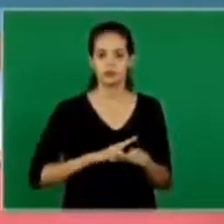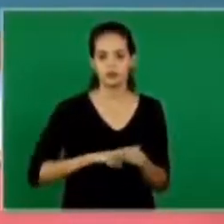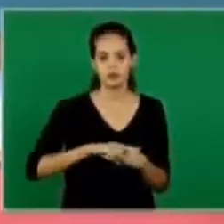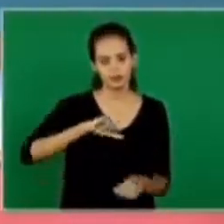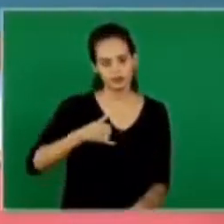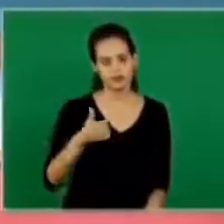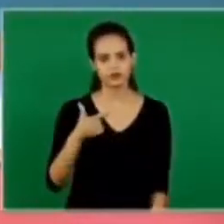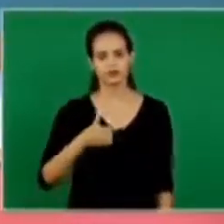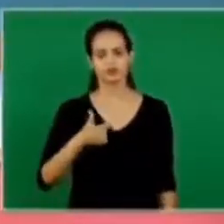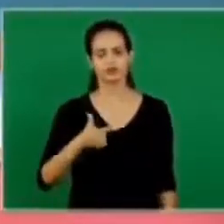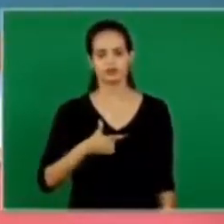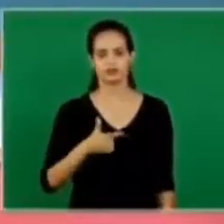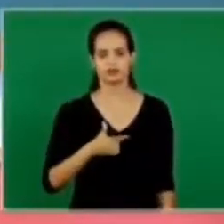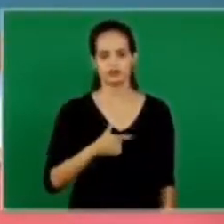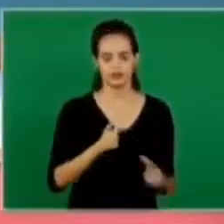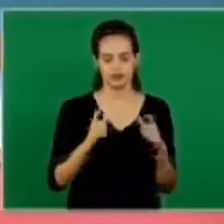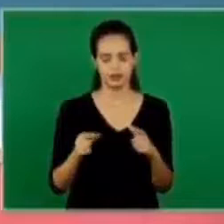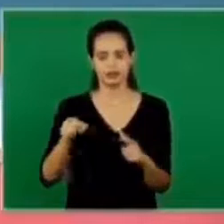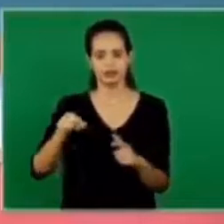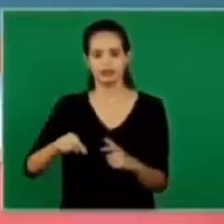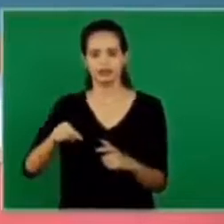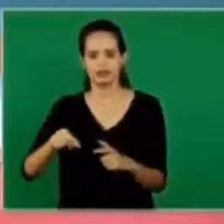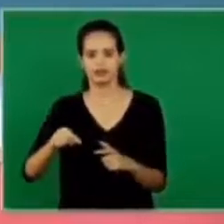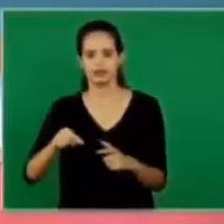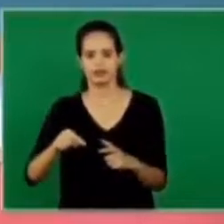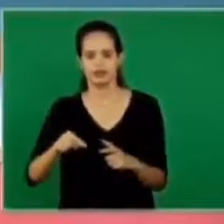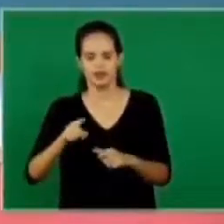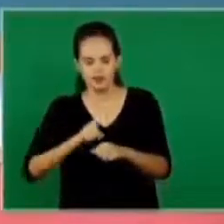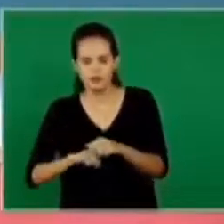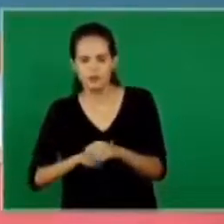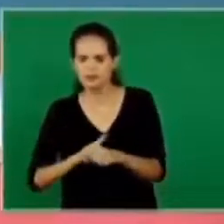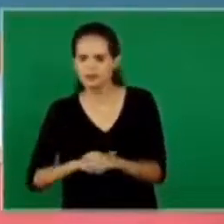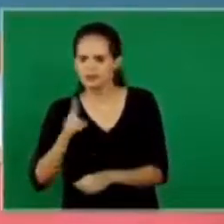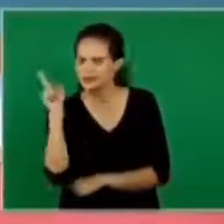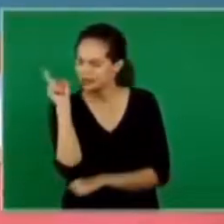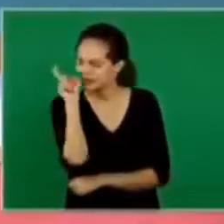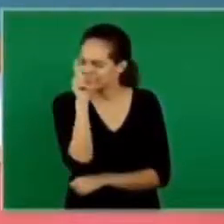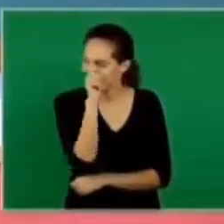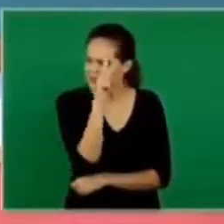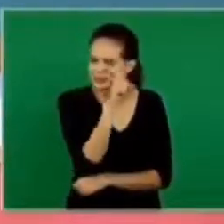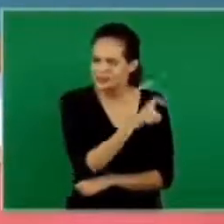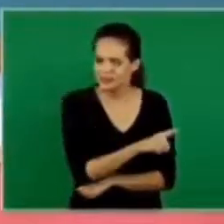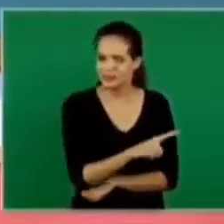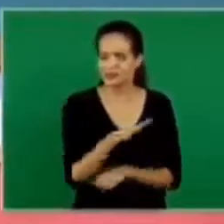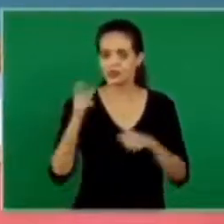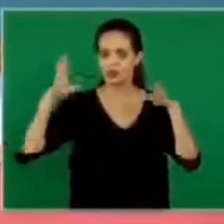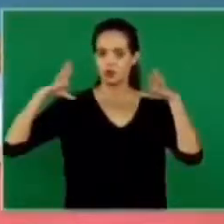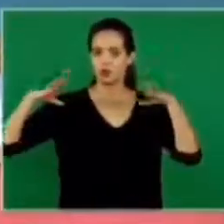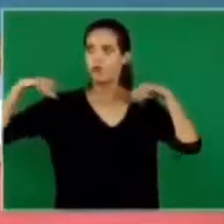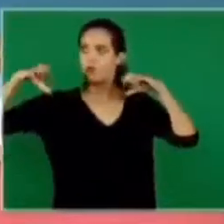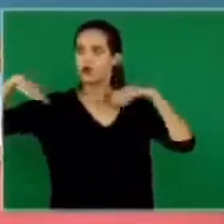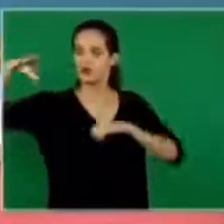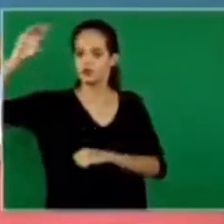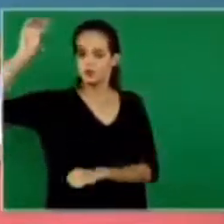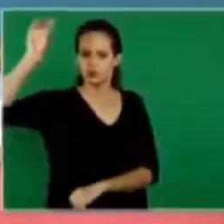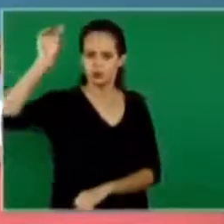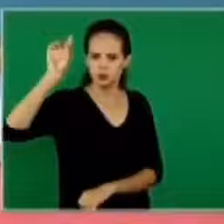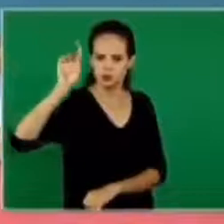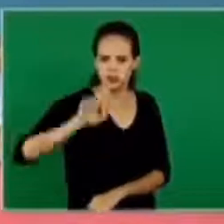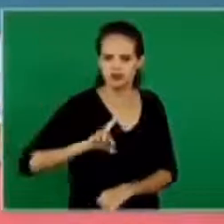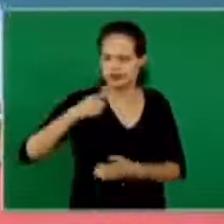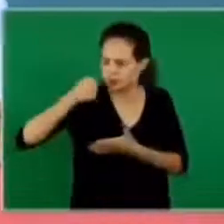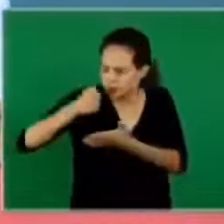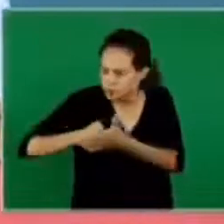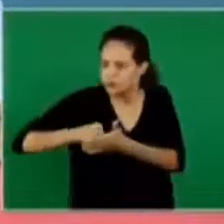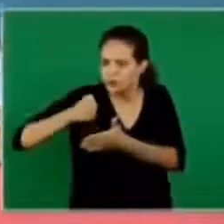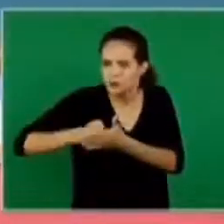When Jacob was on the valley of Jabbok, and the angel showed up, and he fought with the angel, and he was